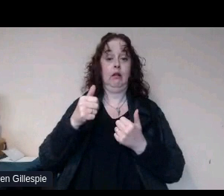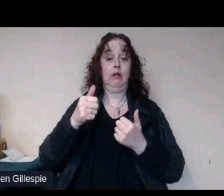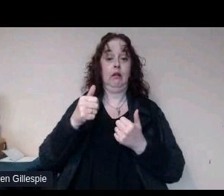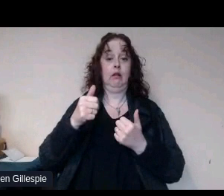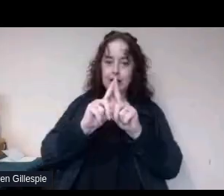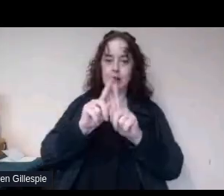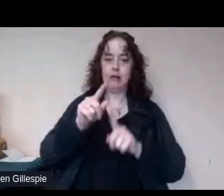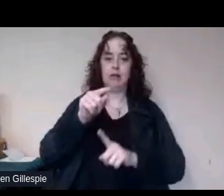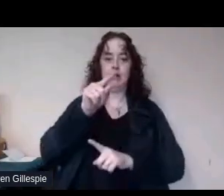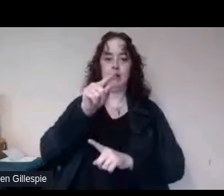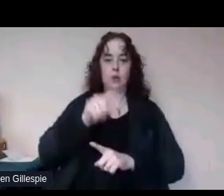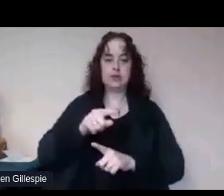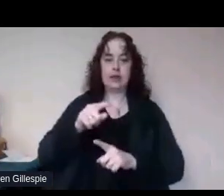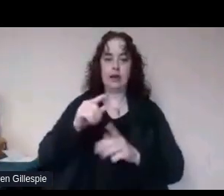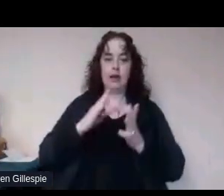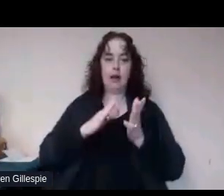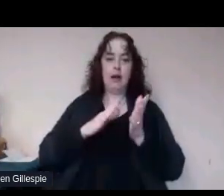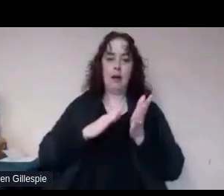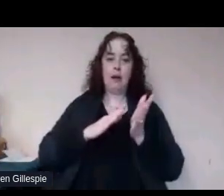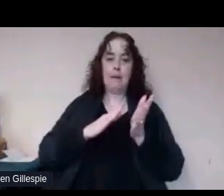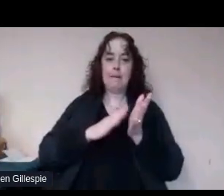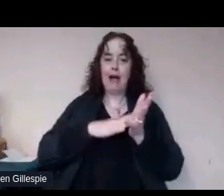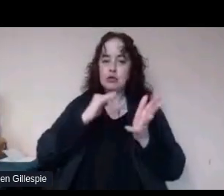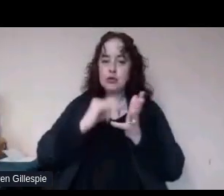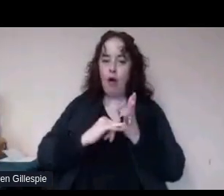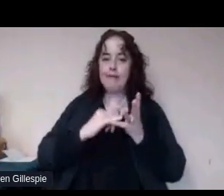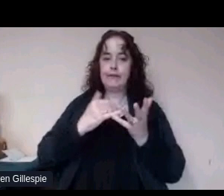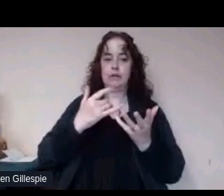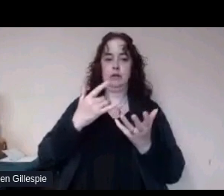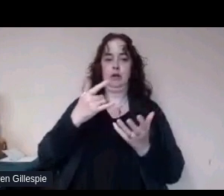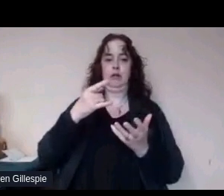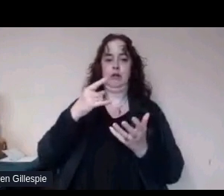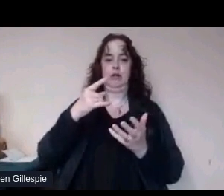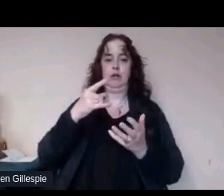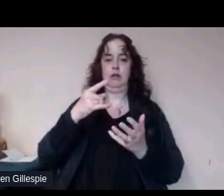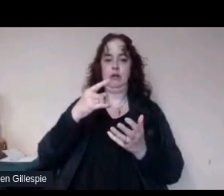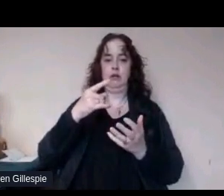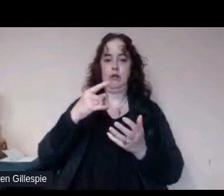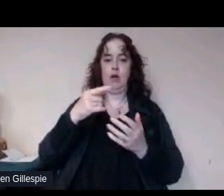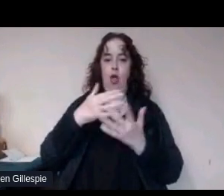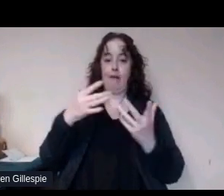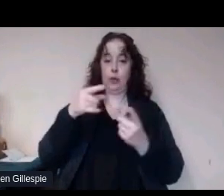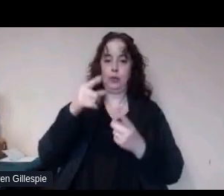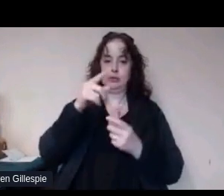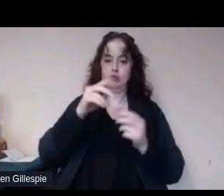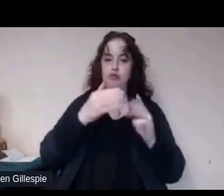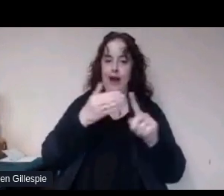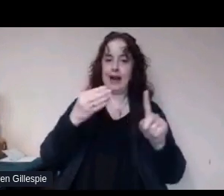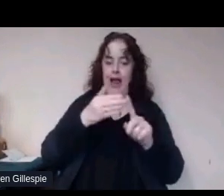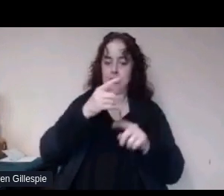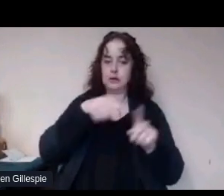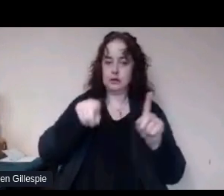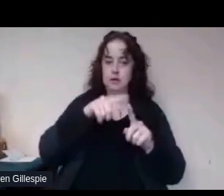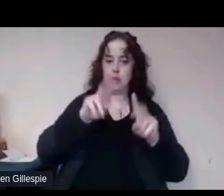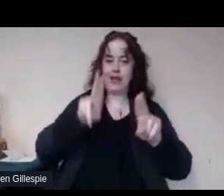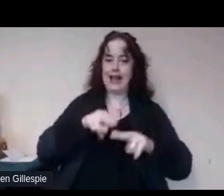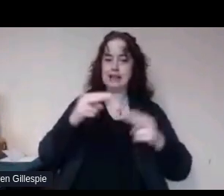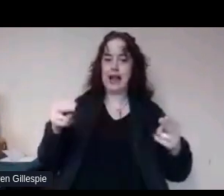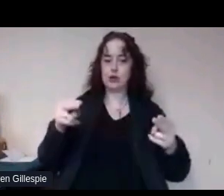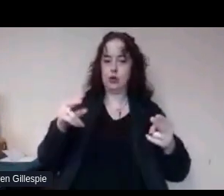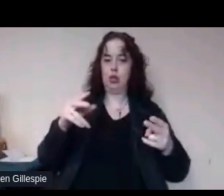see there are Microsoft, Adobe, IBM, Berkeley, and other European and international actors.